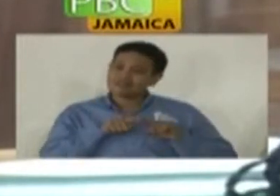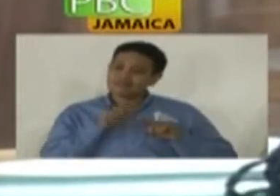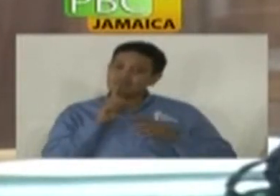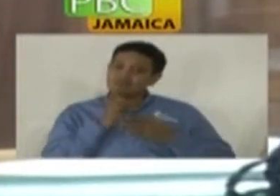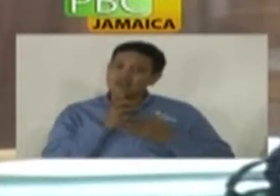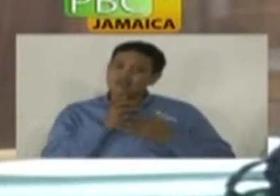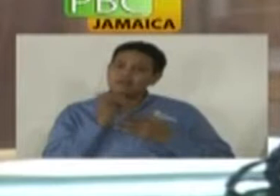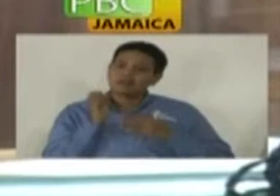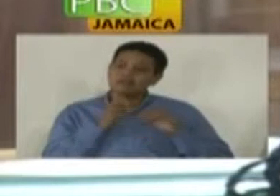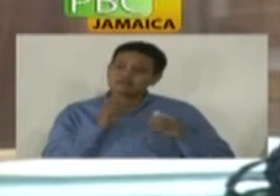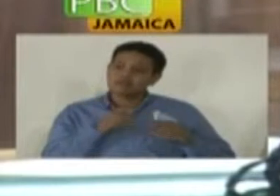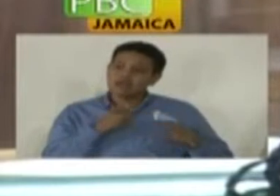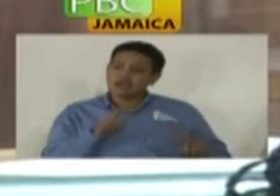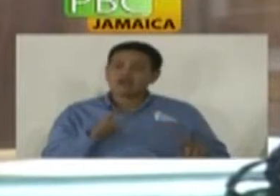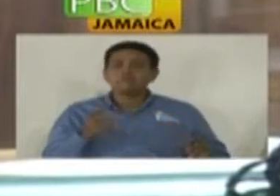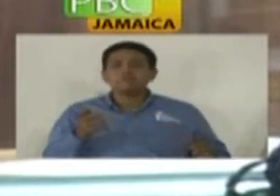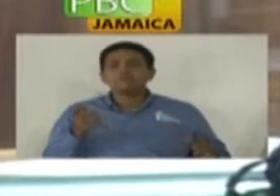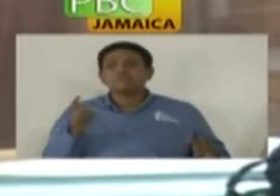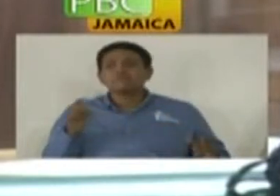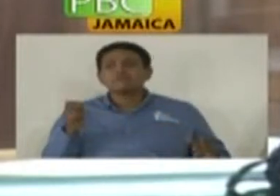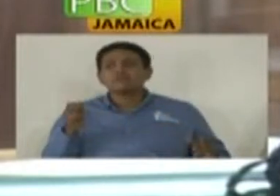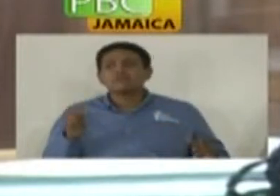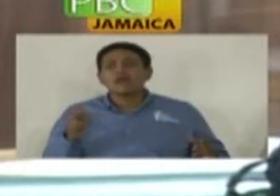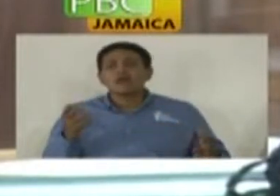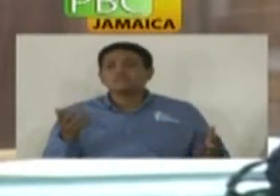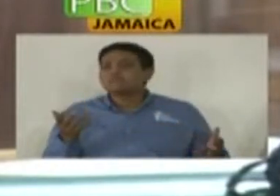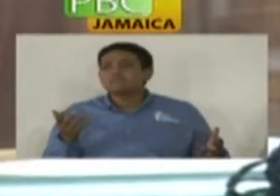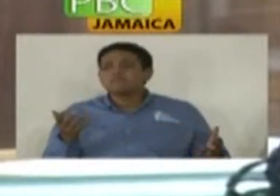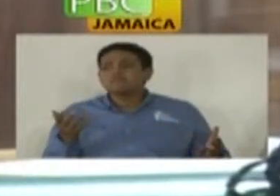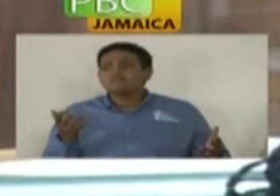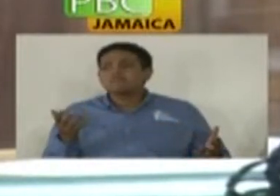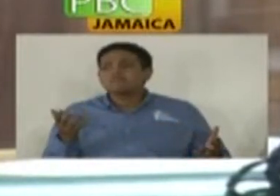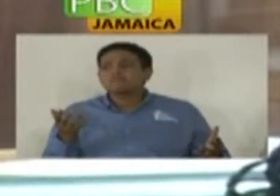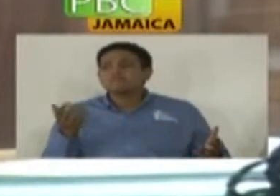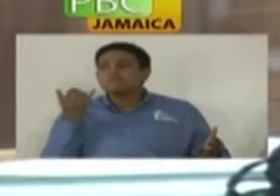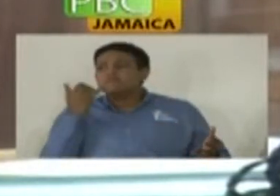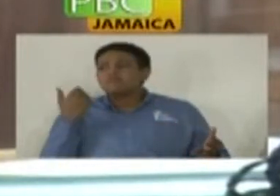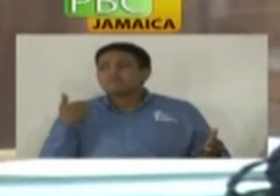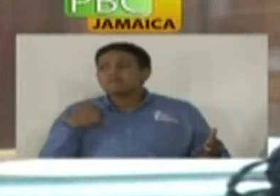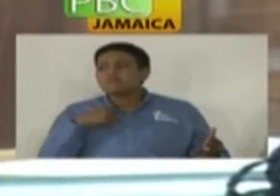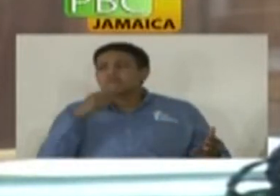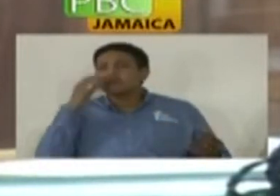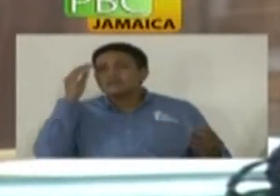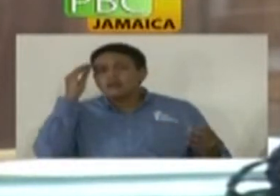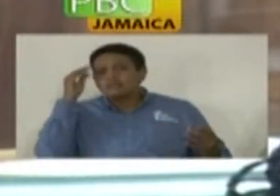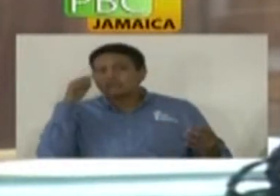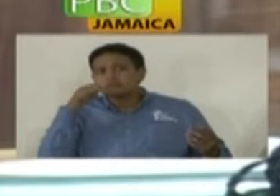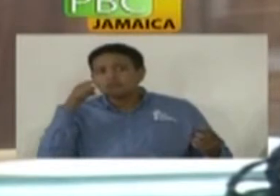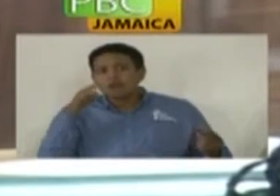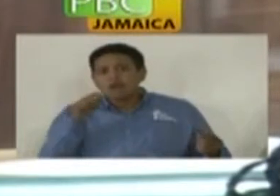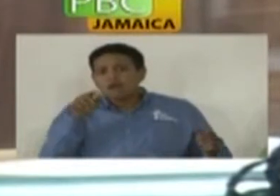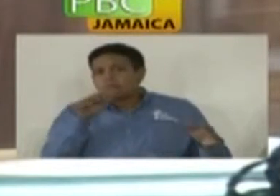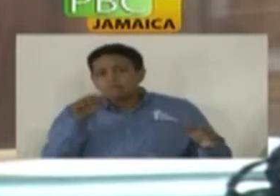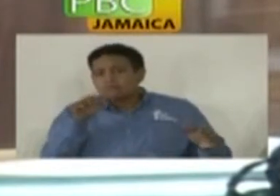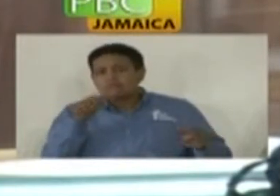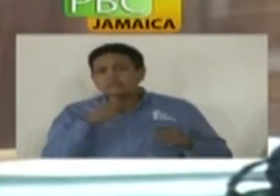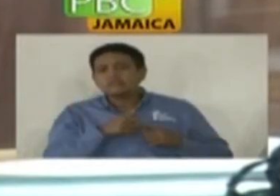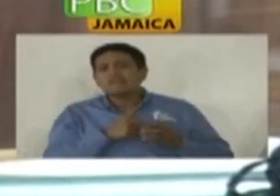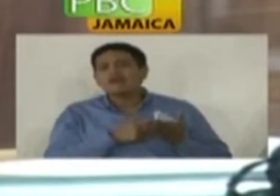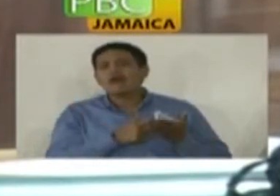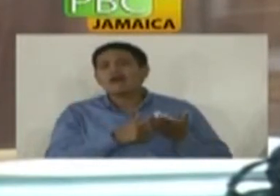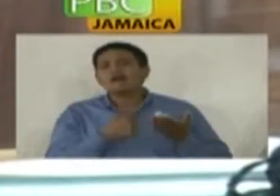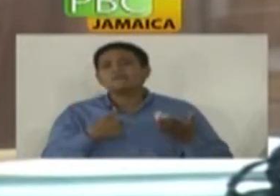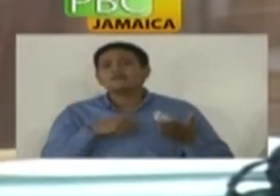appeal. Then, if we contemplate doing this, the argument that